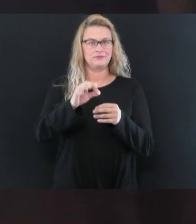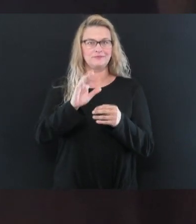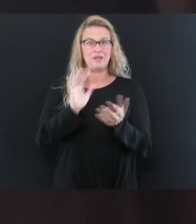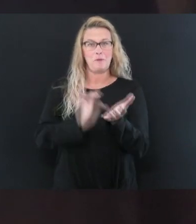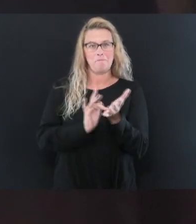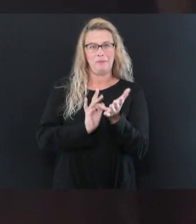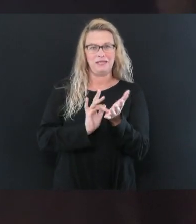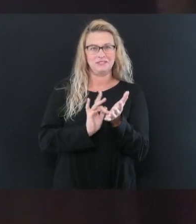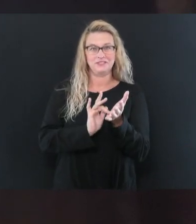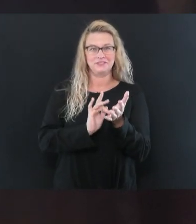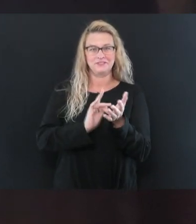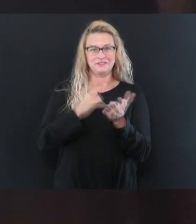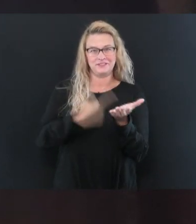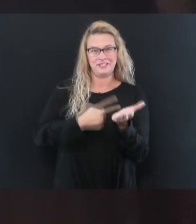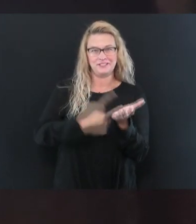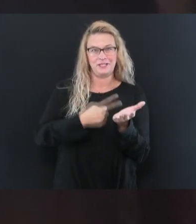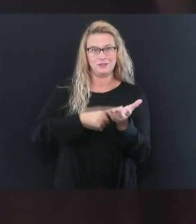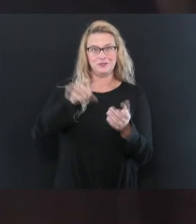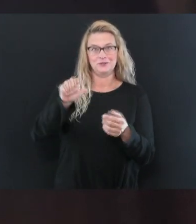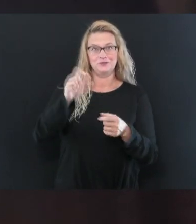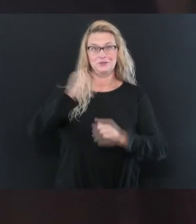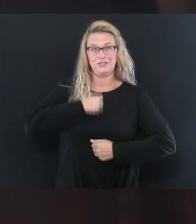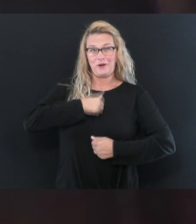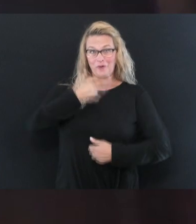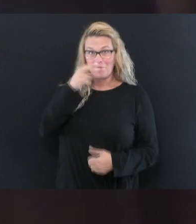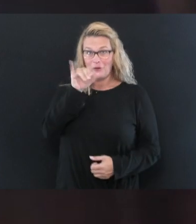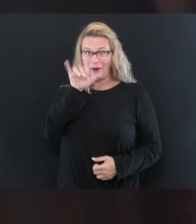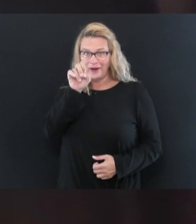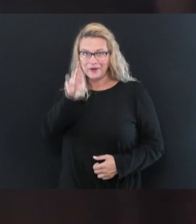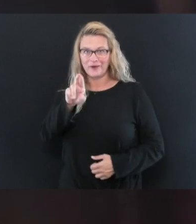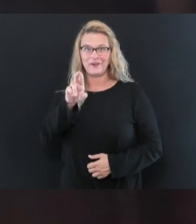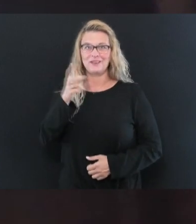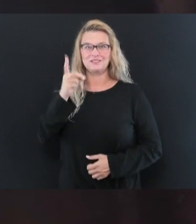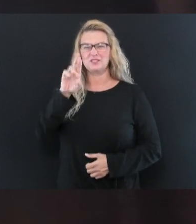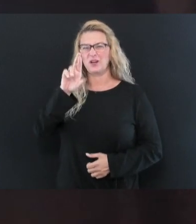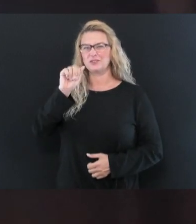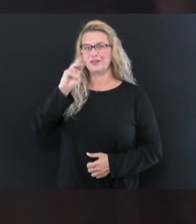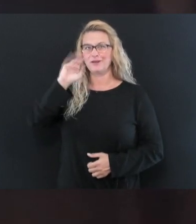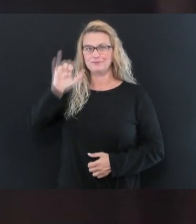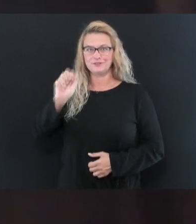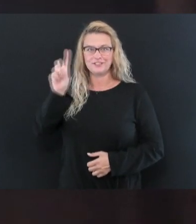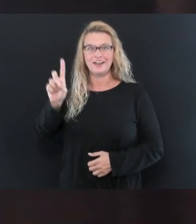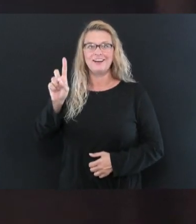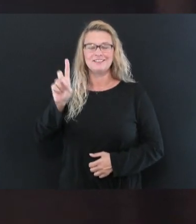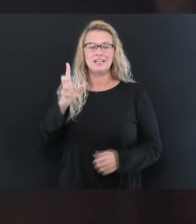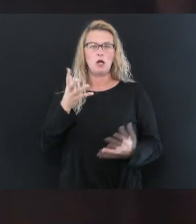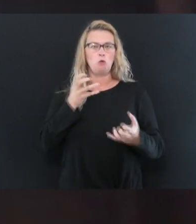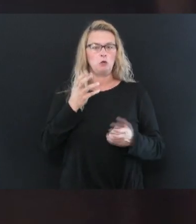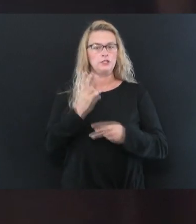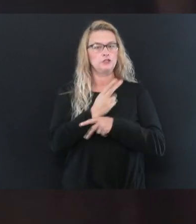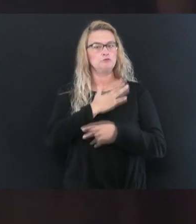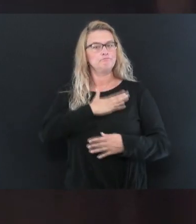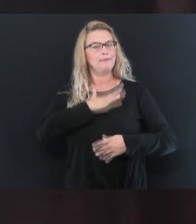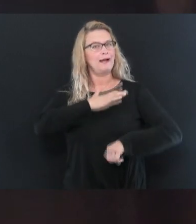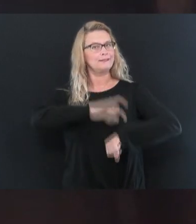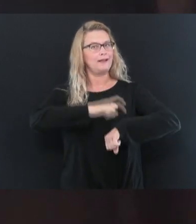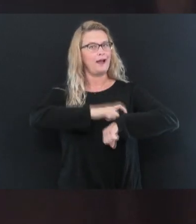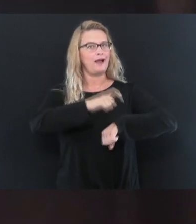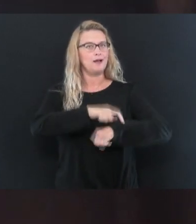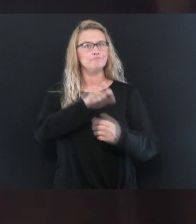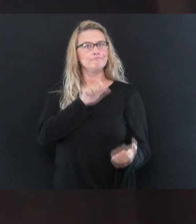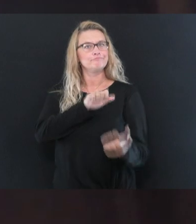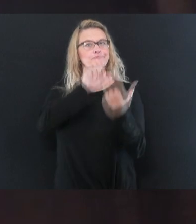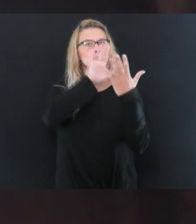Dr. Amjad. And I'd like to spend my time with comments just readdressing